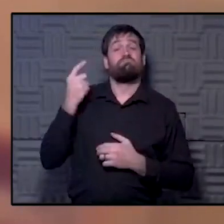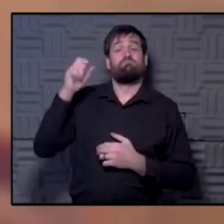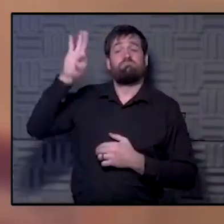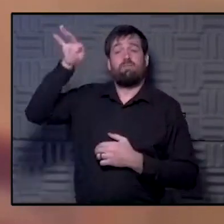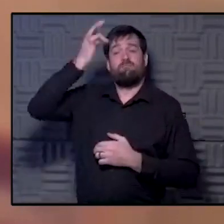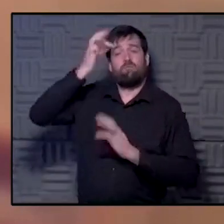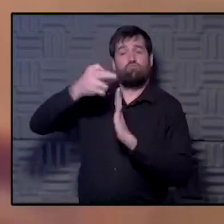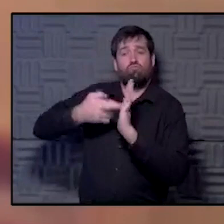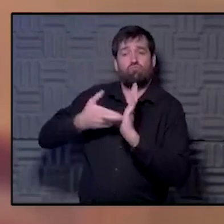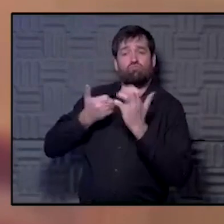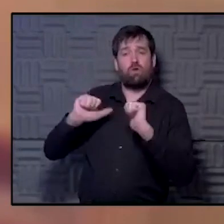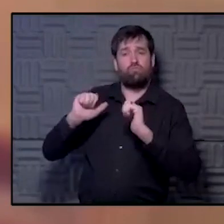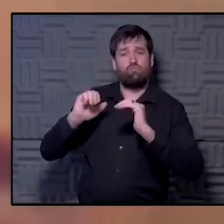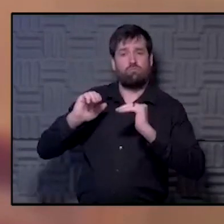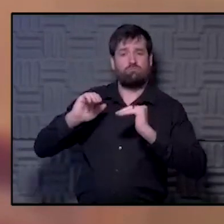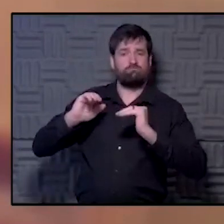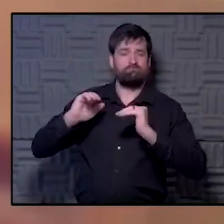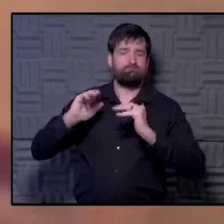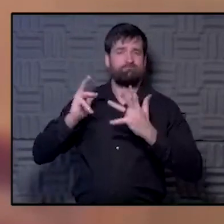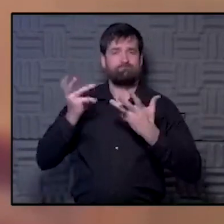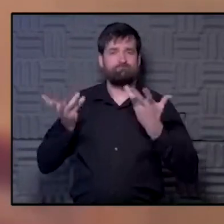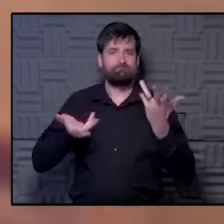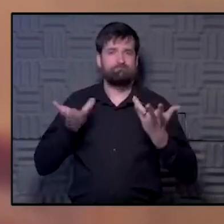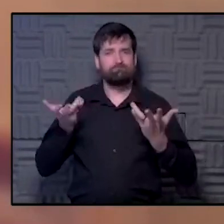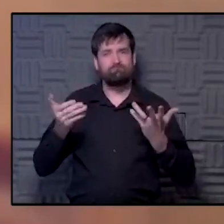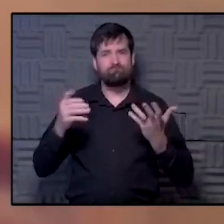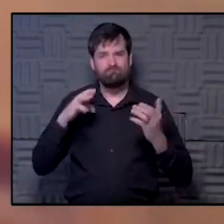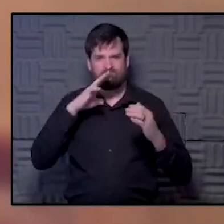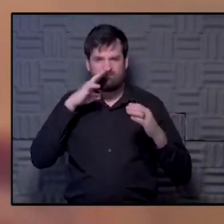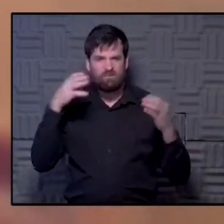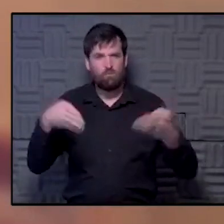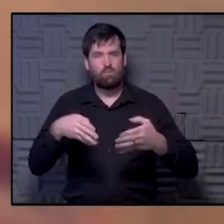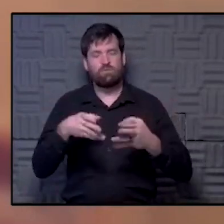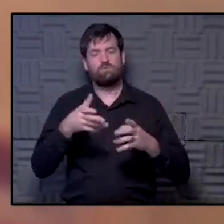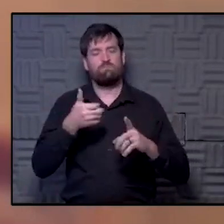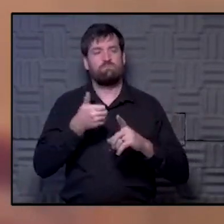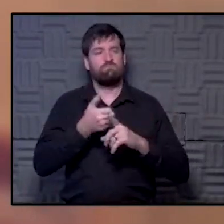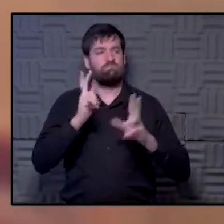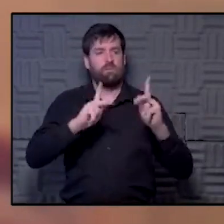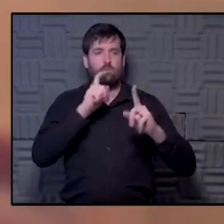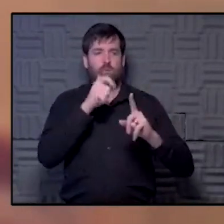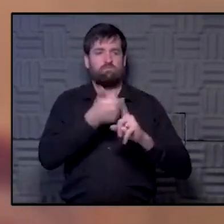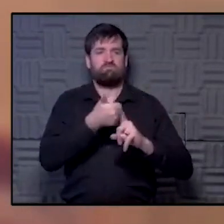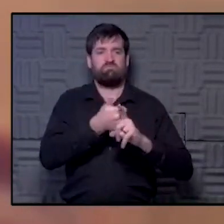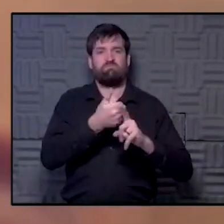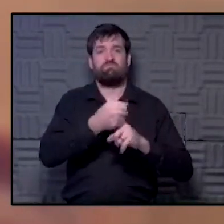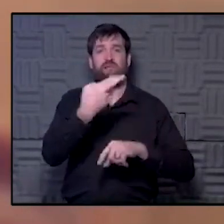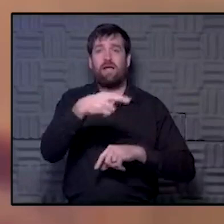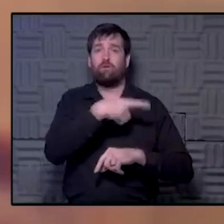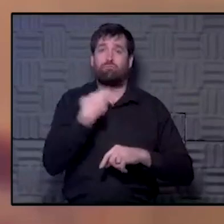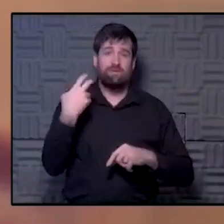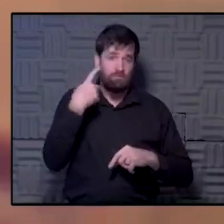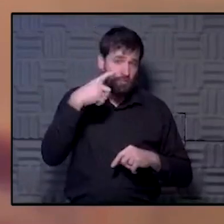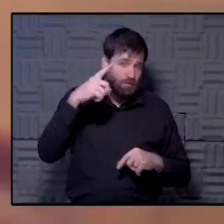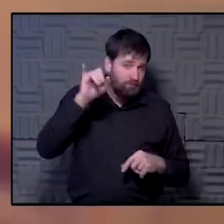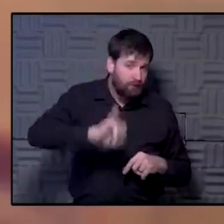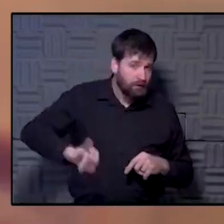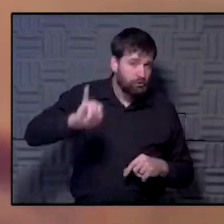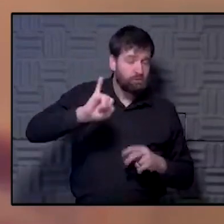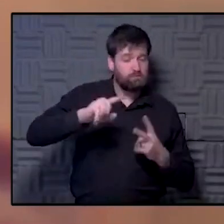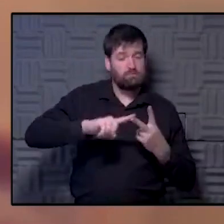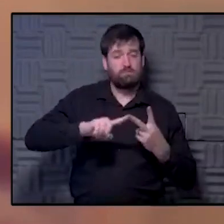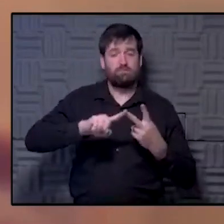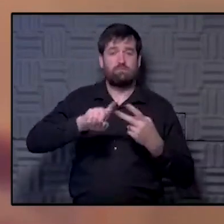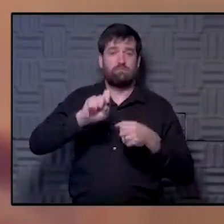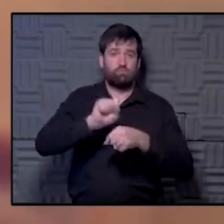have tried to balance more on people who have high risk of infection and who work in